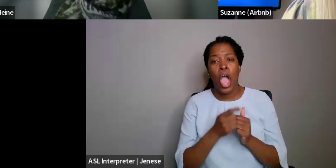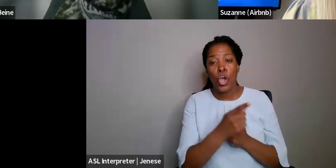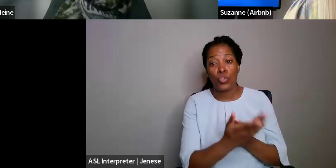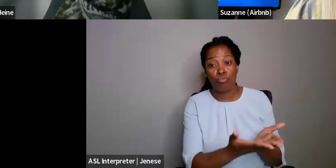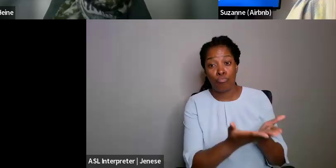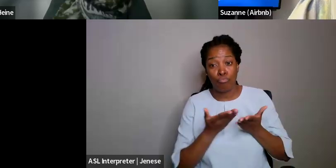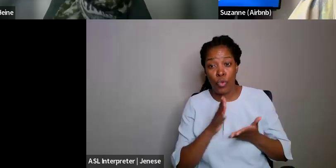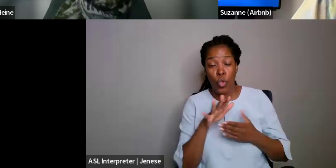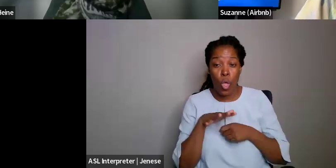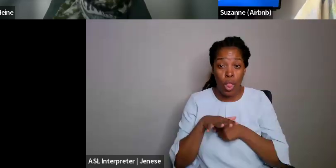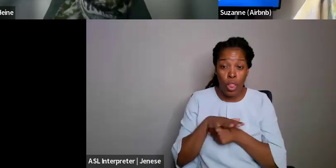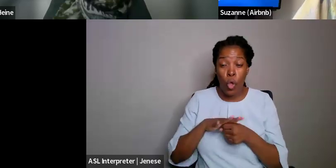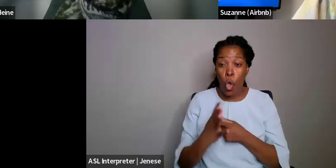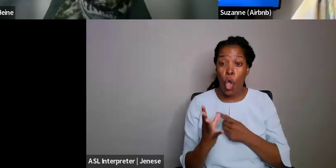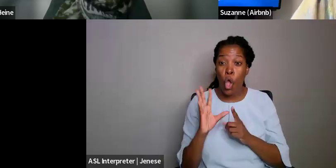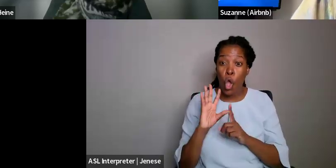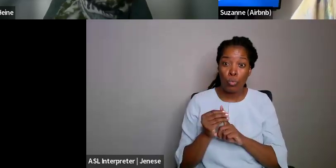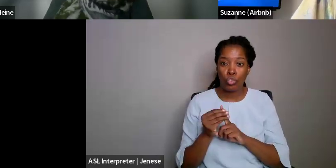hosting experiences.